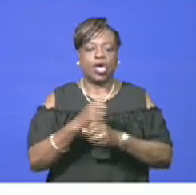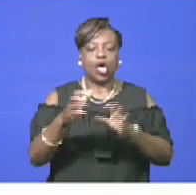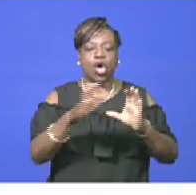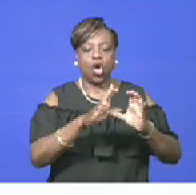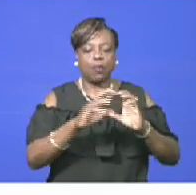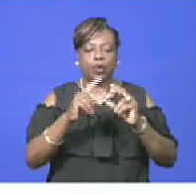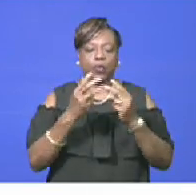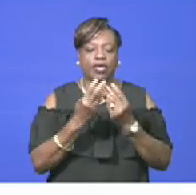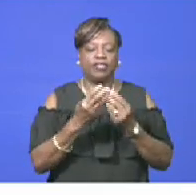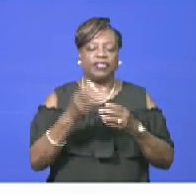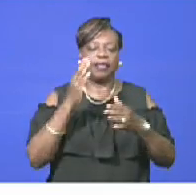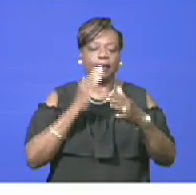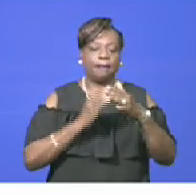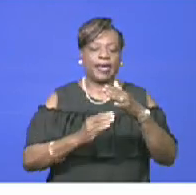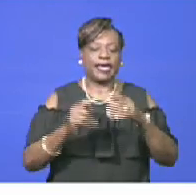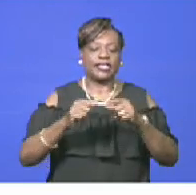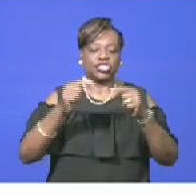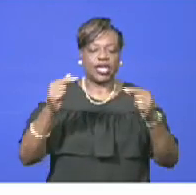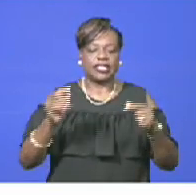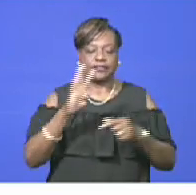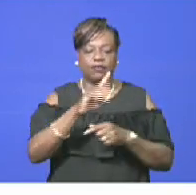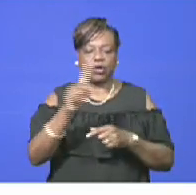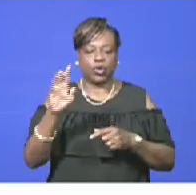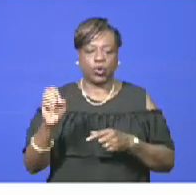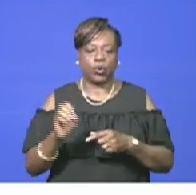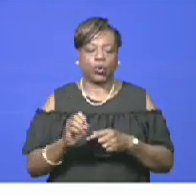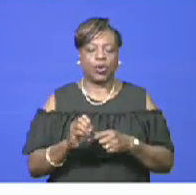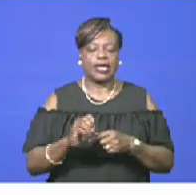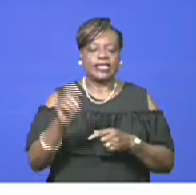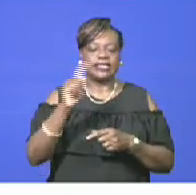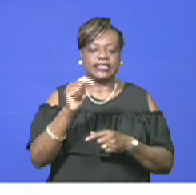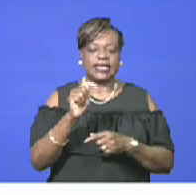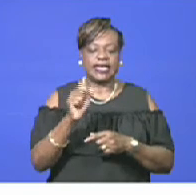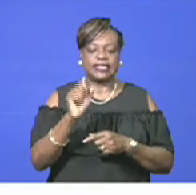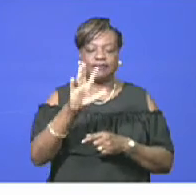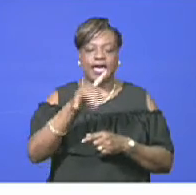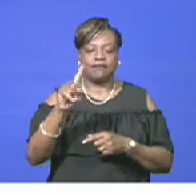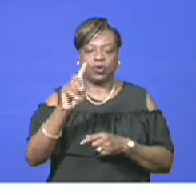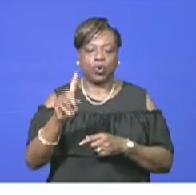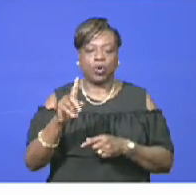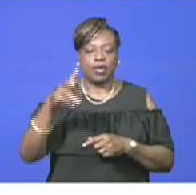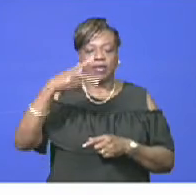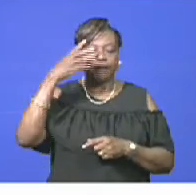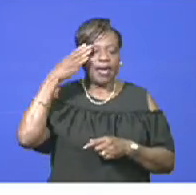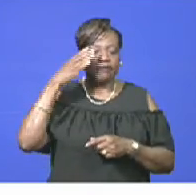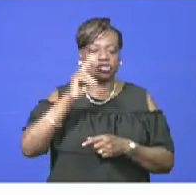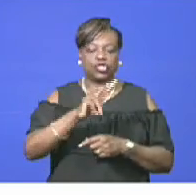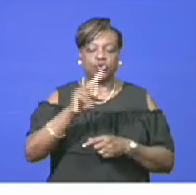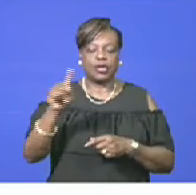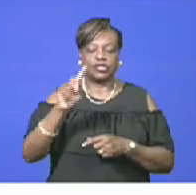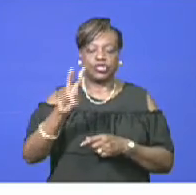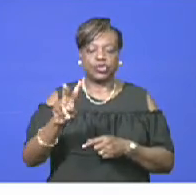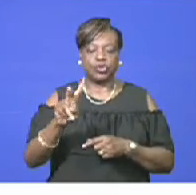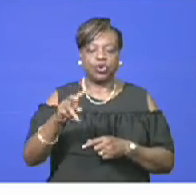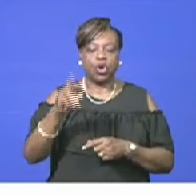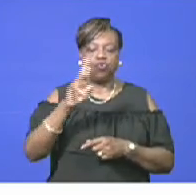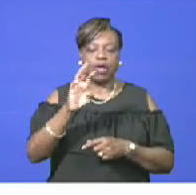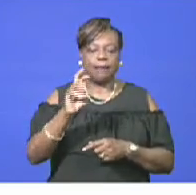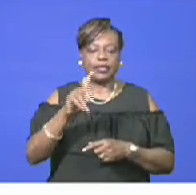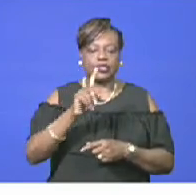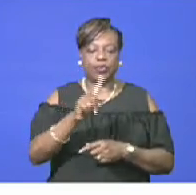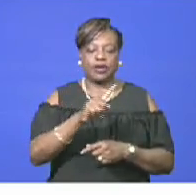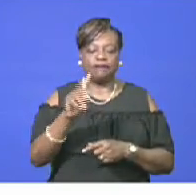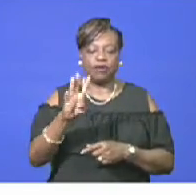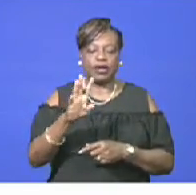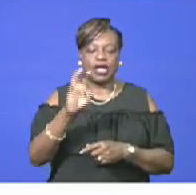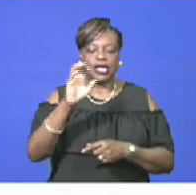Giants 4-0, PJ Stingers 5-1, Cargo Contractors Pirates 2-2, Rhythm Rebels 1-4, Vitamol